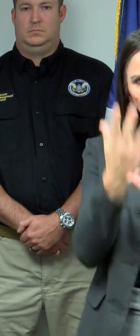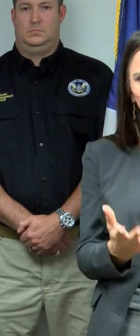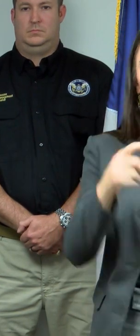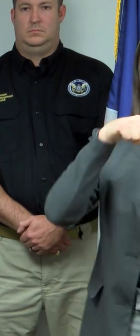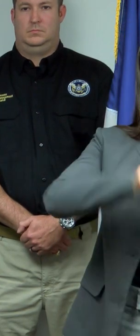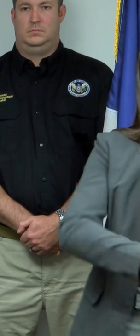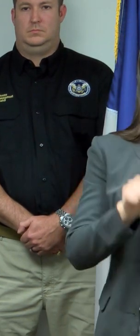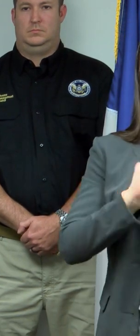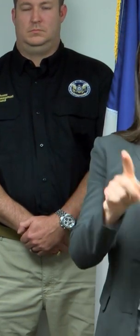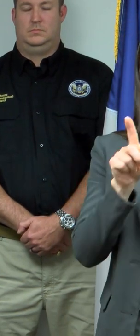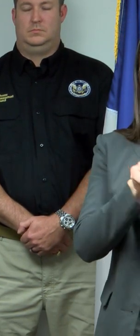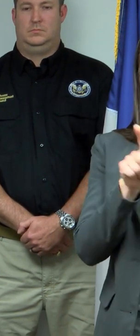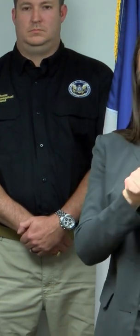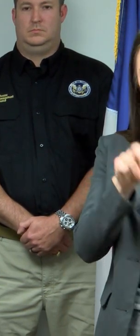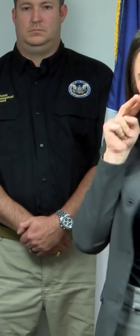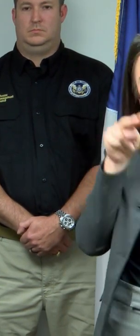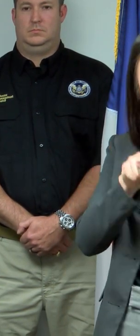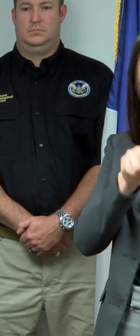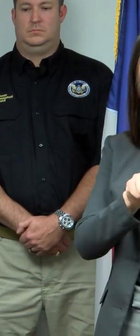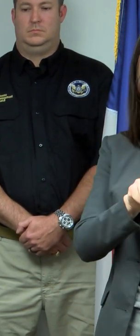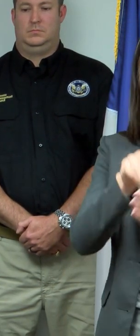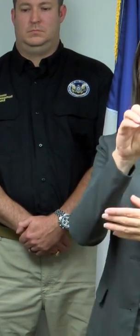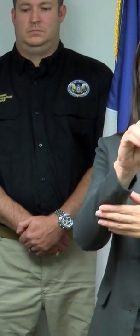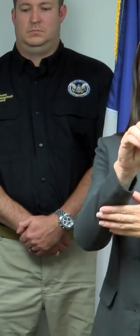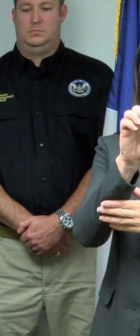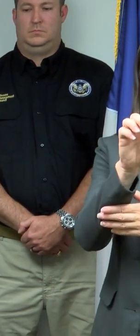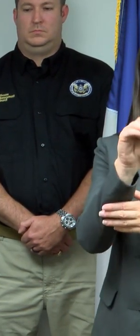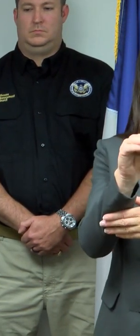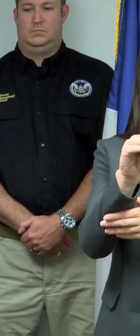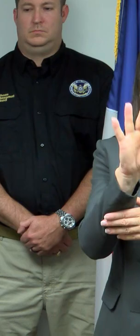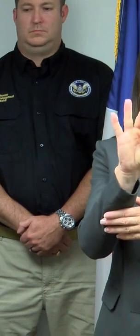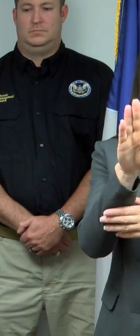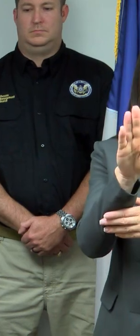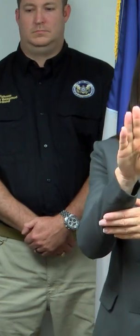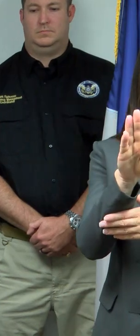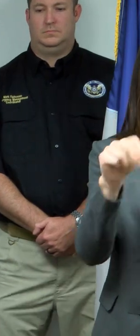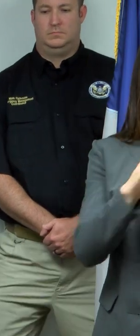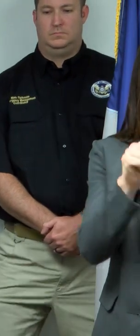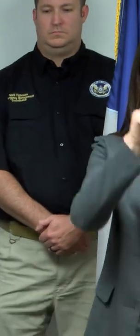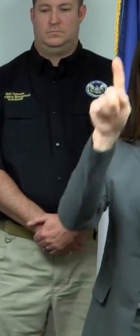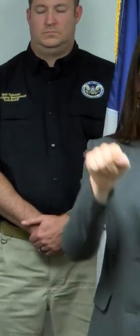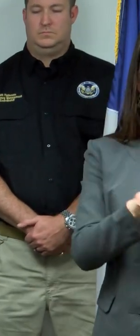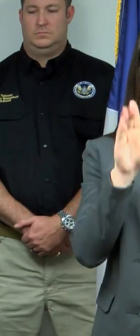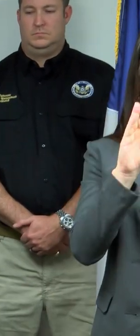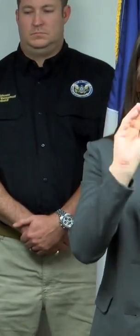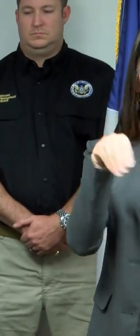the Fort Bend County OEM Facebook page as well. Thank you so much.